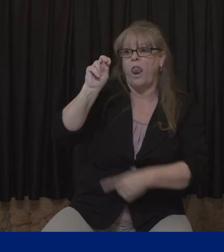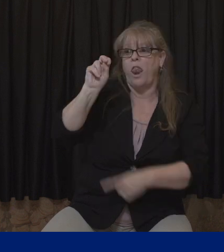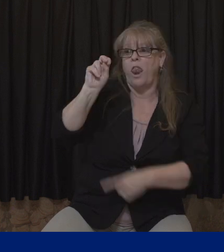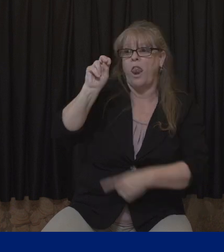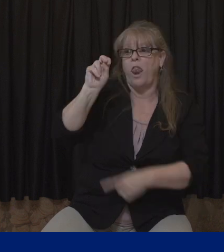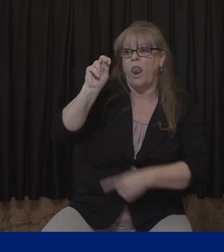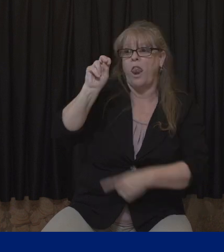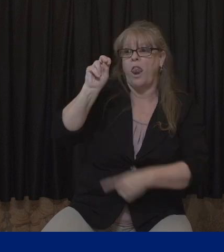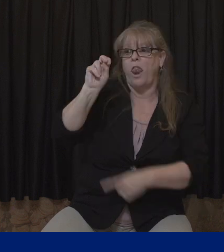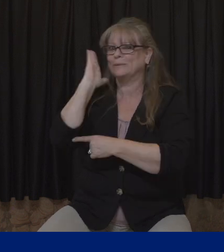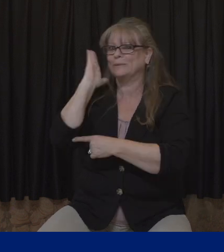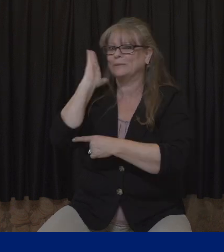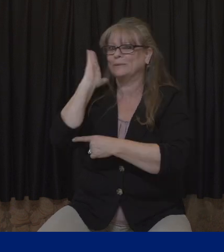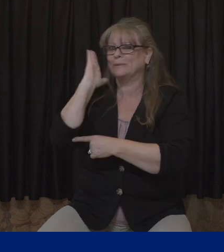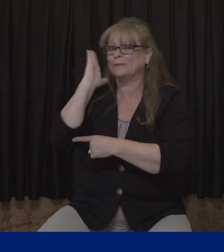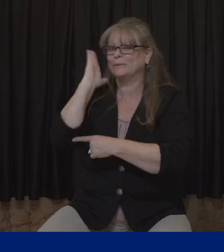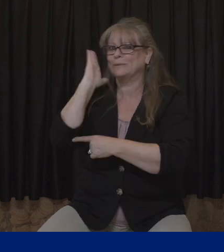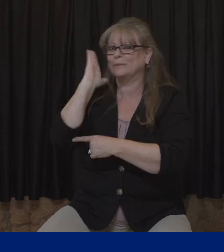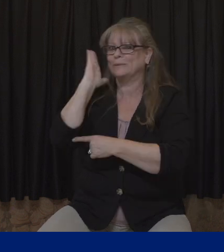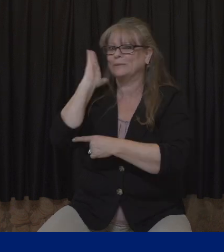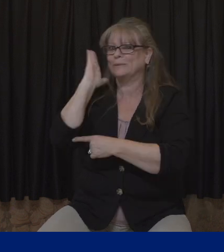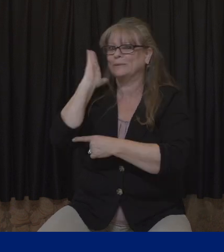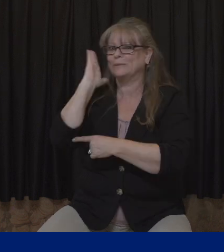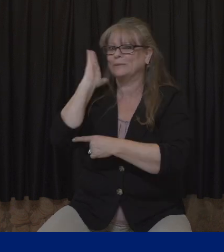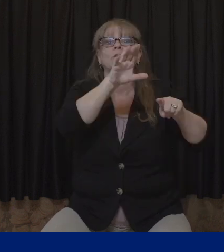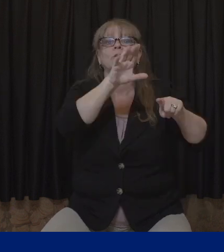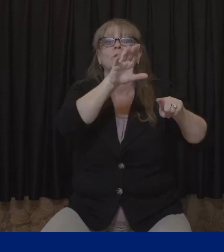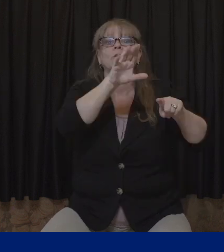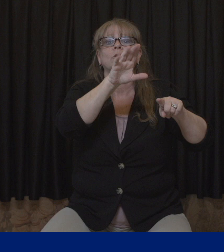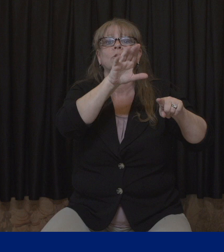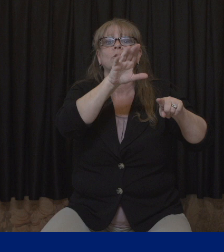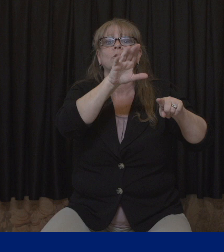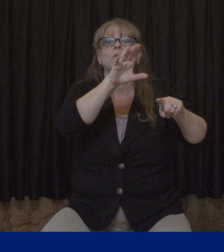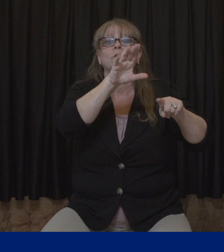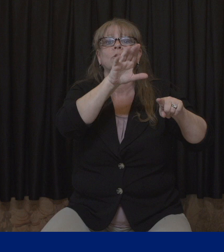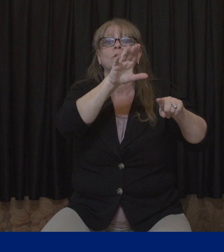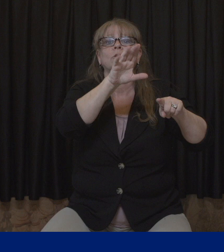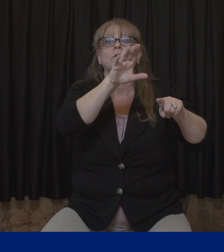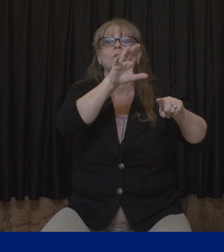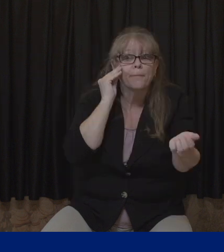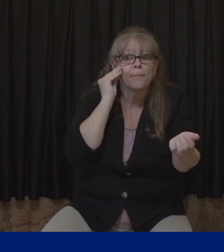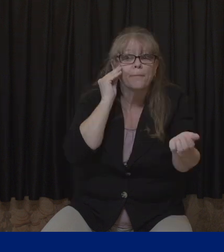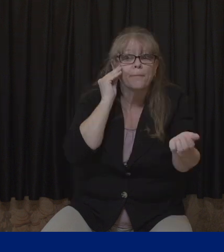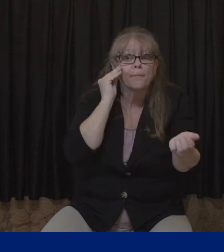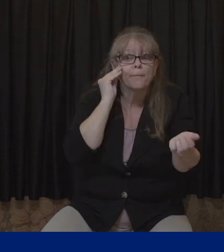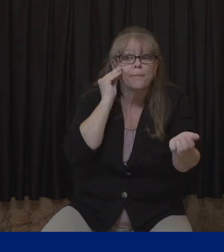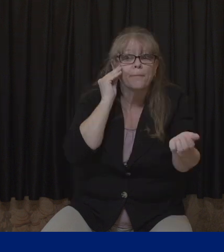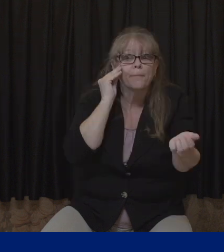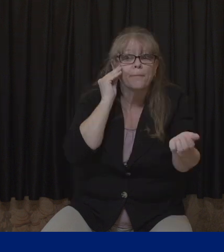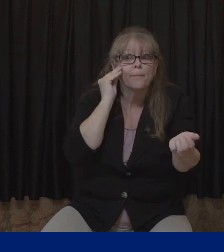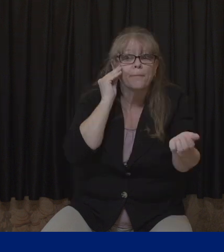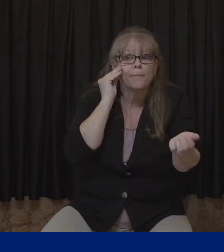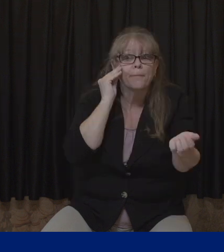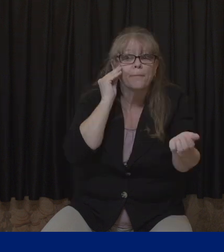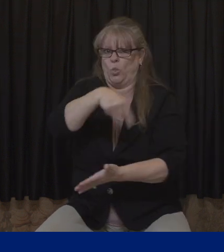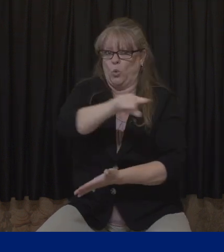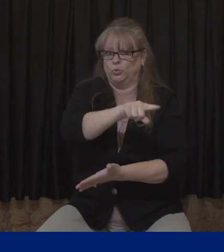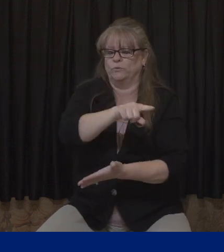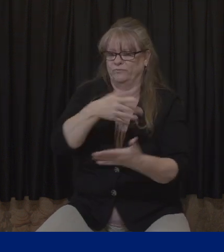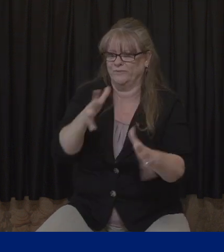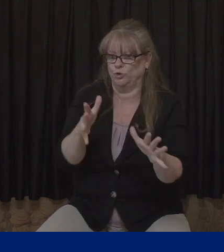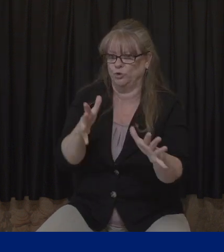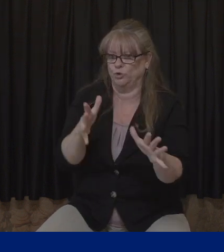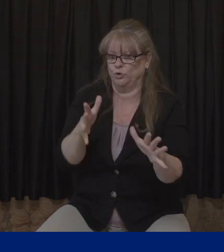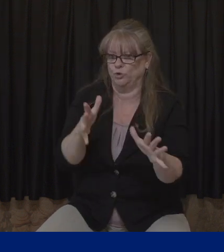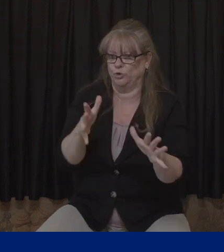have signed up at helpcoloradonow.org. And we've also had time to buy masks, gloves, ventilators, and